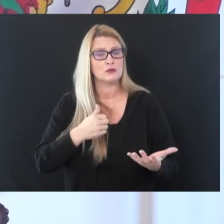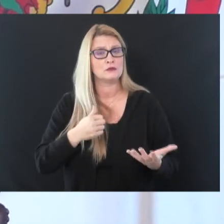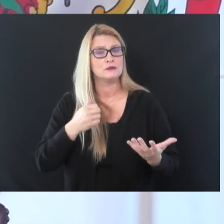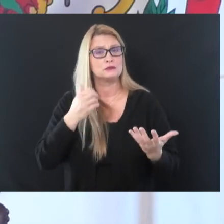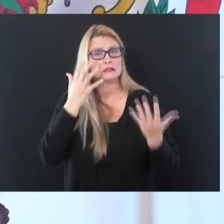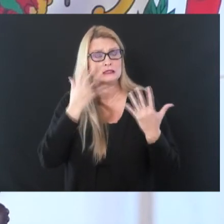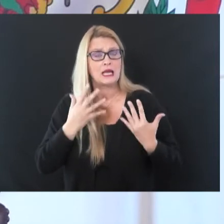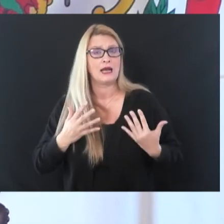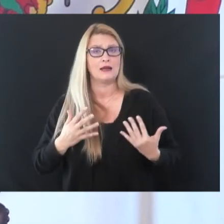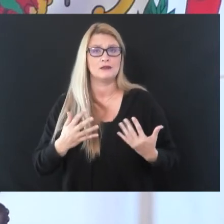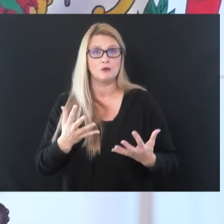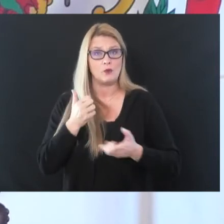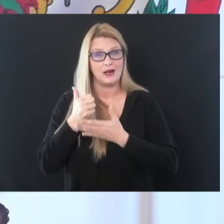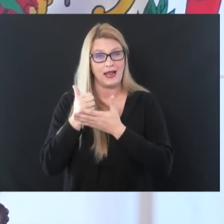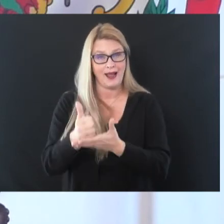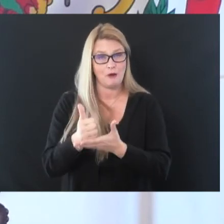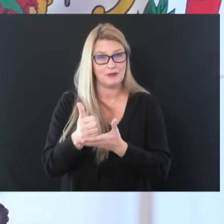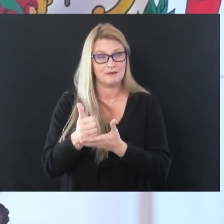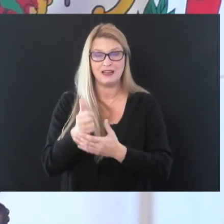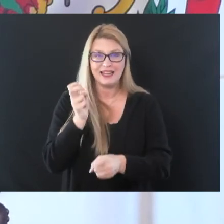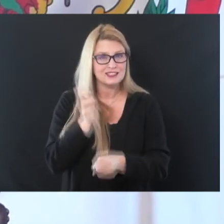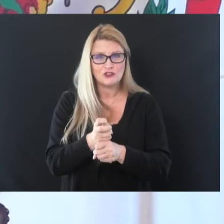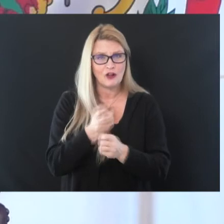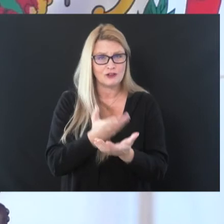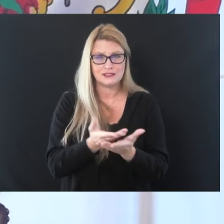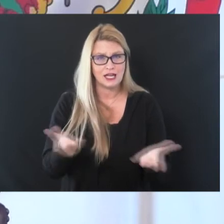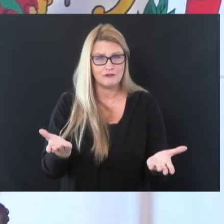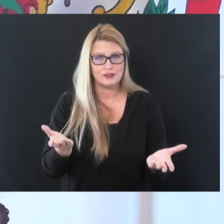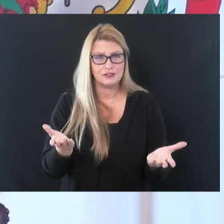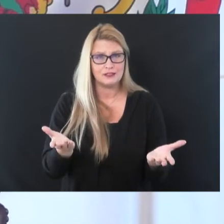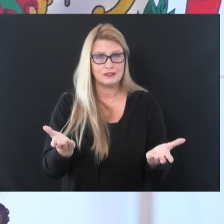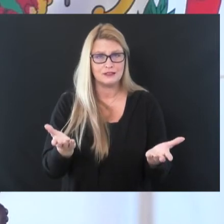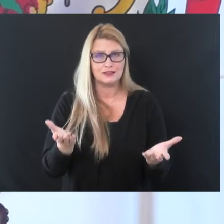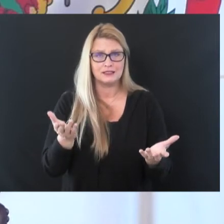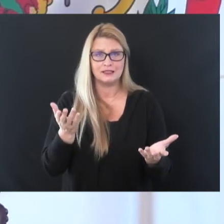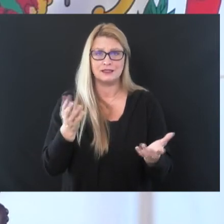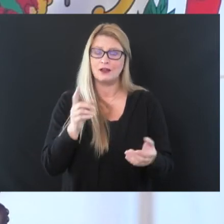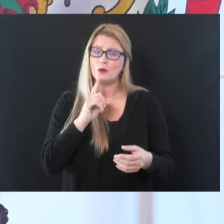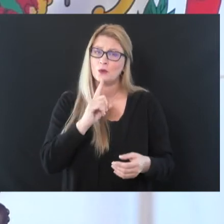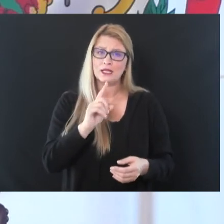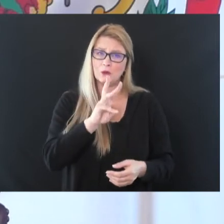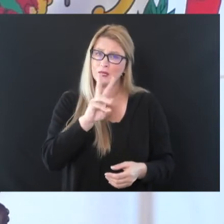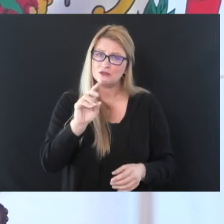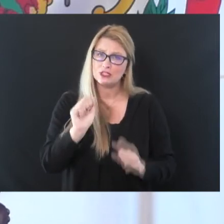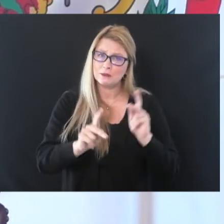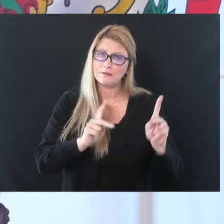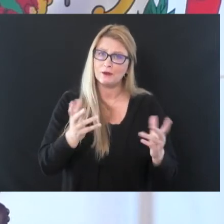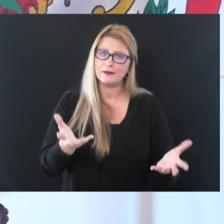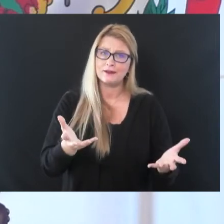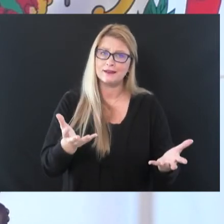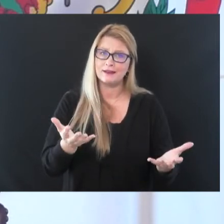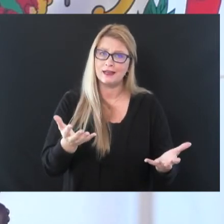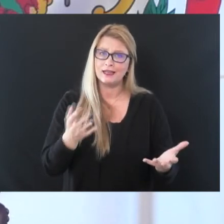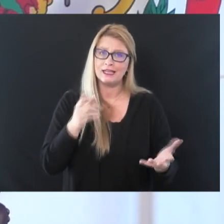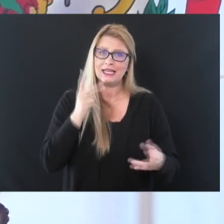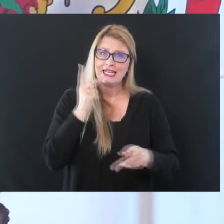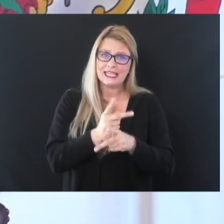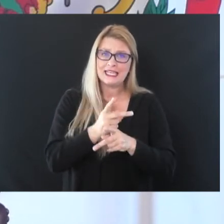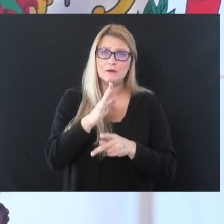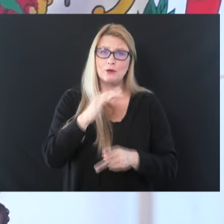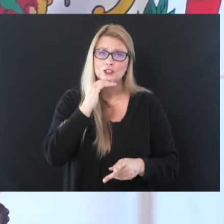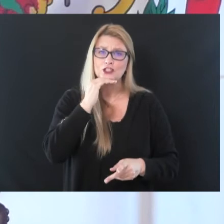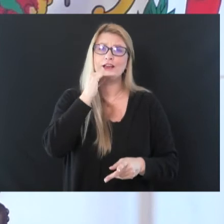way. This is tough stuff. It's tough stuff, West Virginia. Absolutely keep your chin